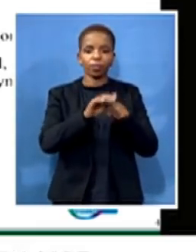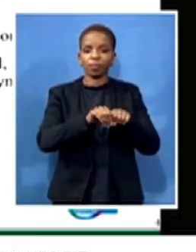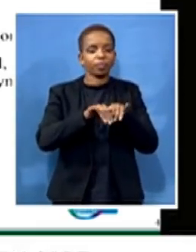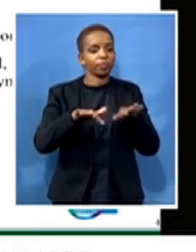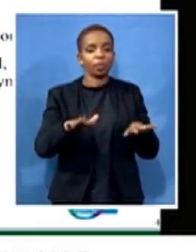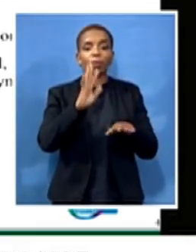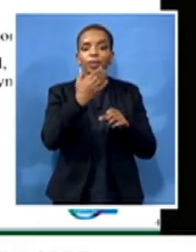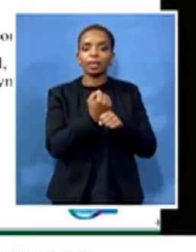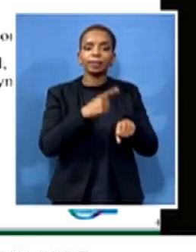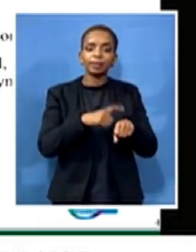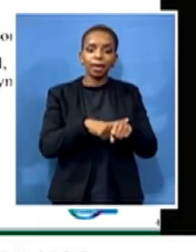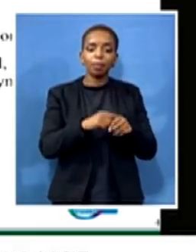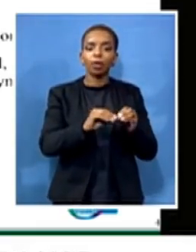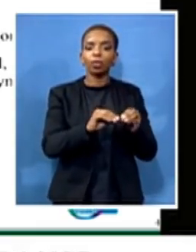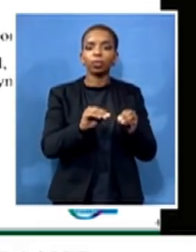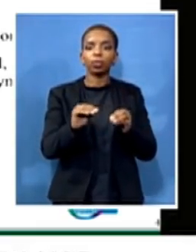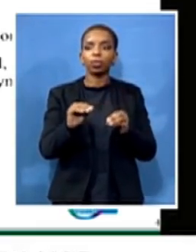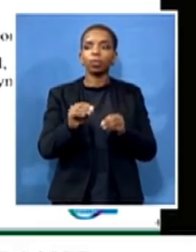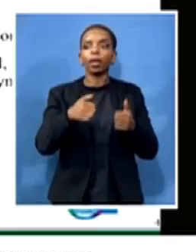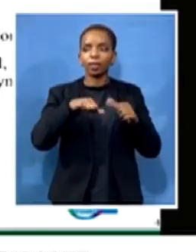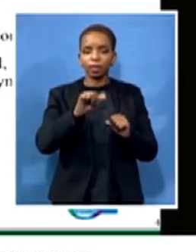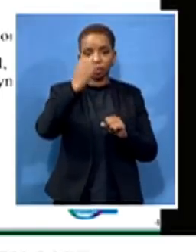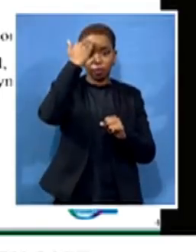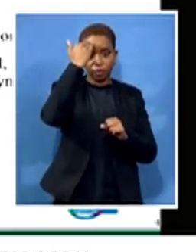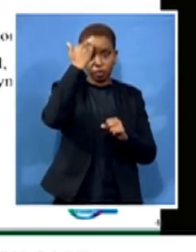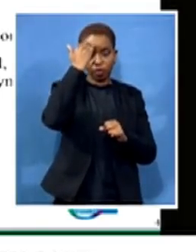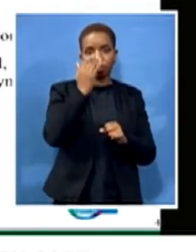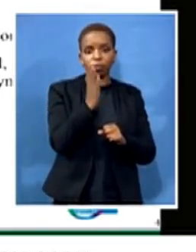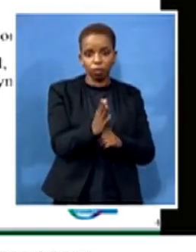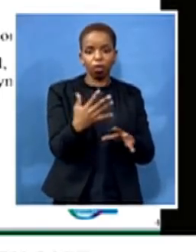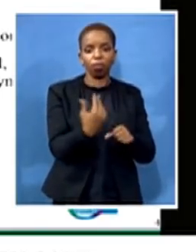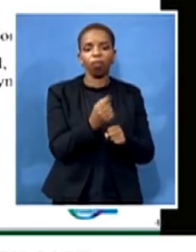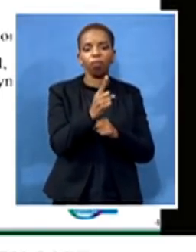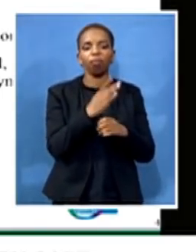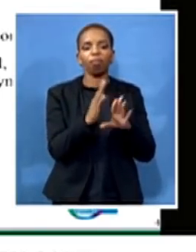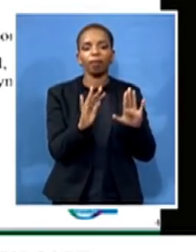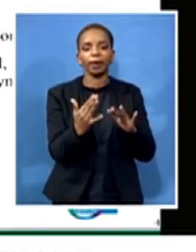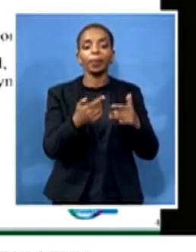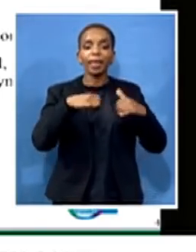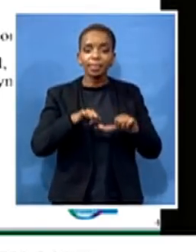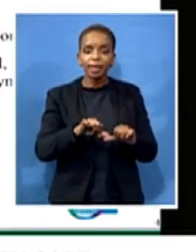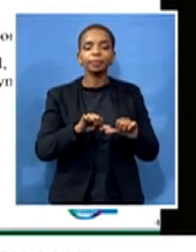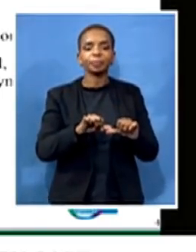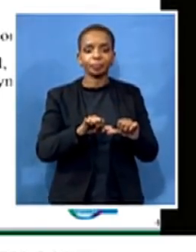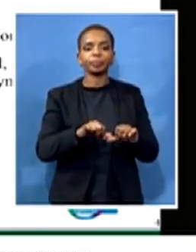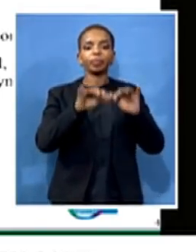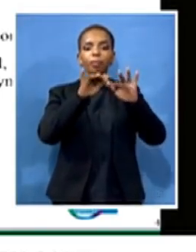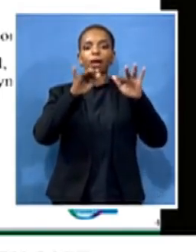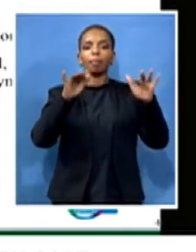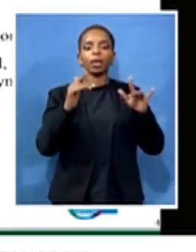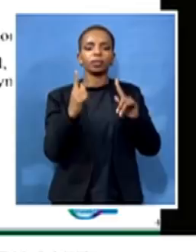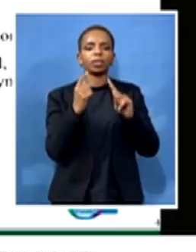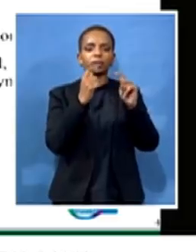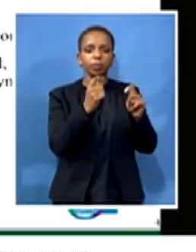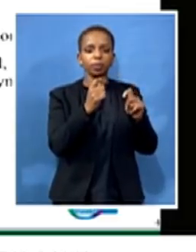understandable that we have to go that route. Then, of course, public transport. We're going to also have to ensure that there are strict rules around it. You